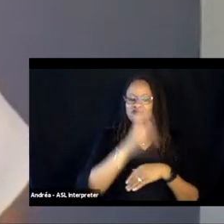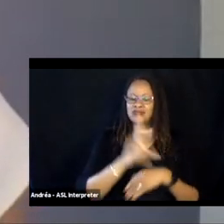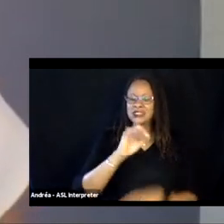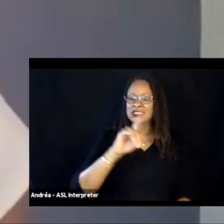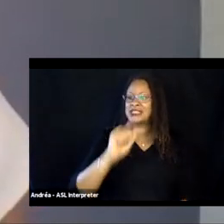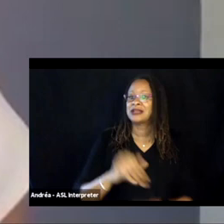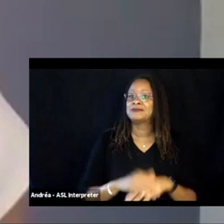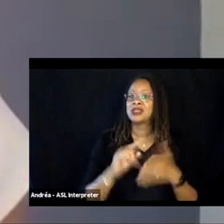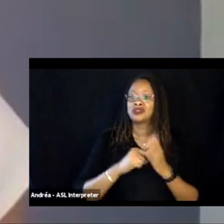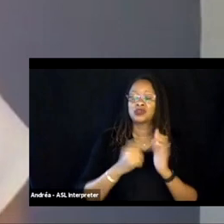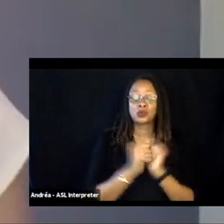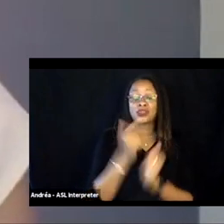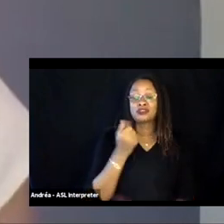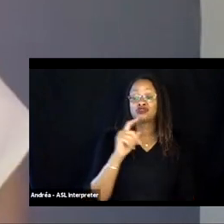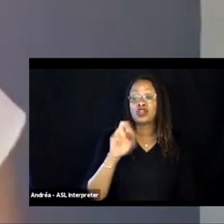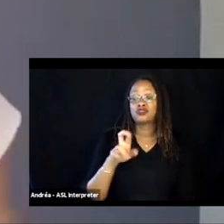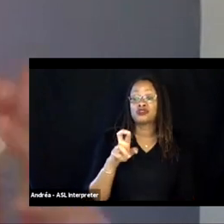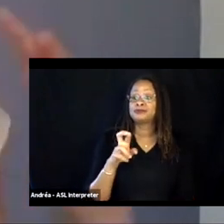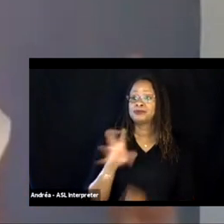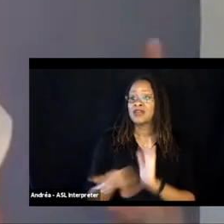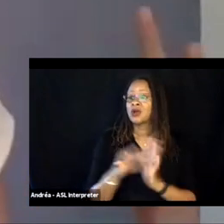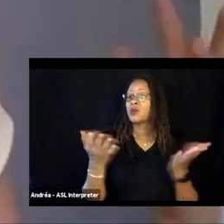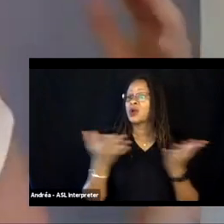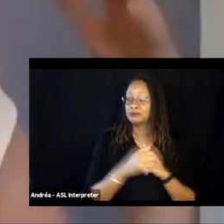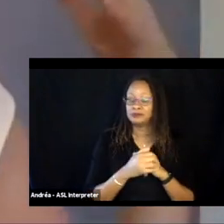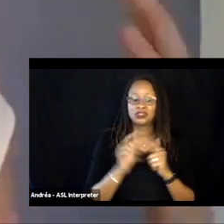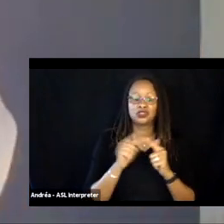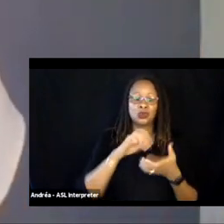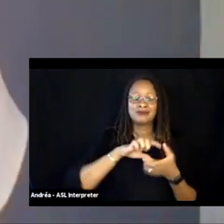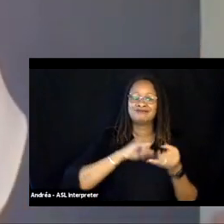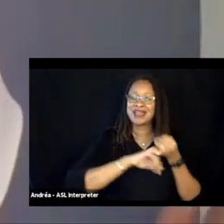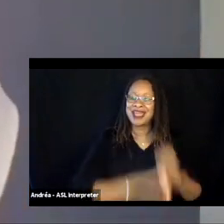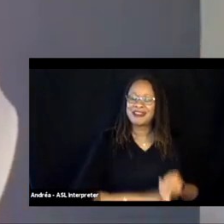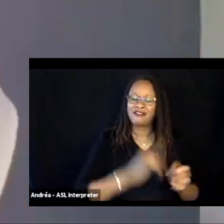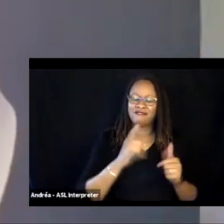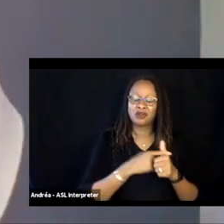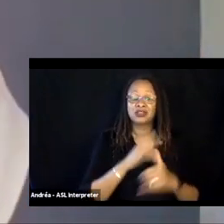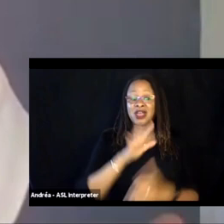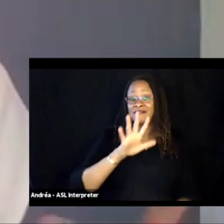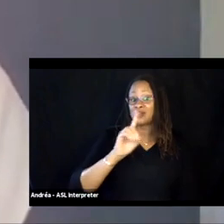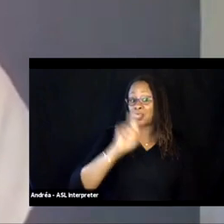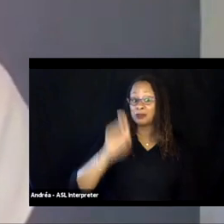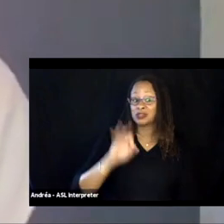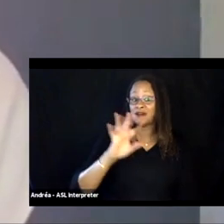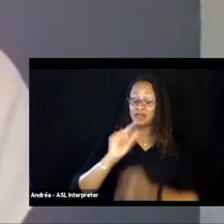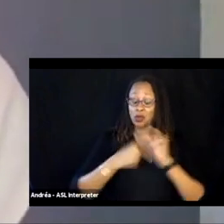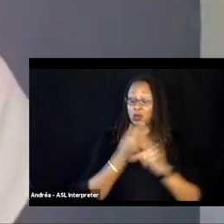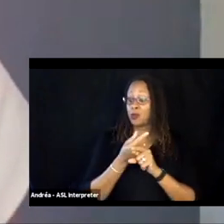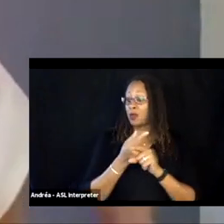Our major findings when it comes to gender, just to anchor it first, 51% of the global population are